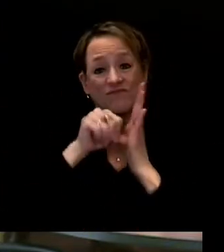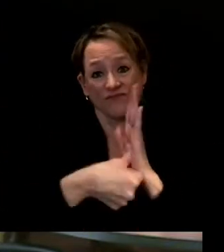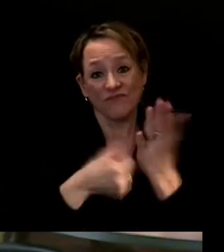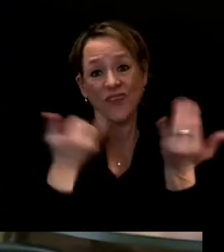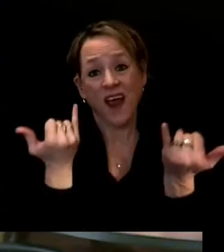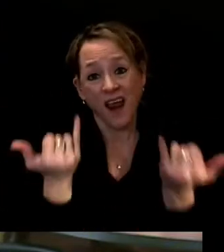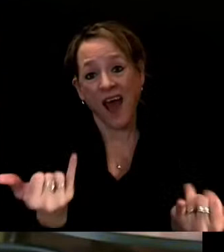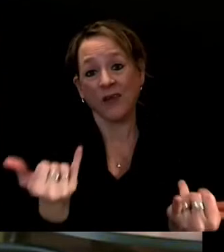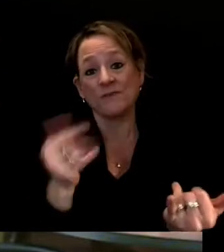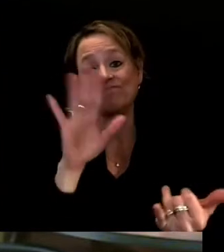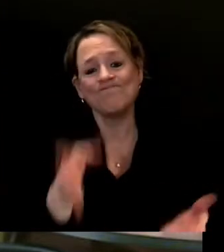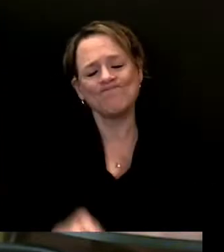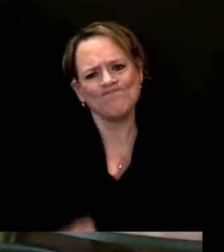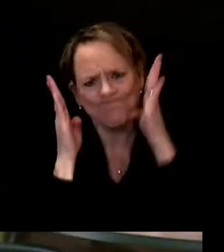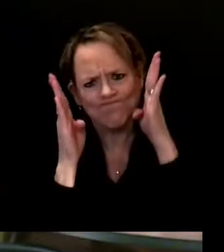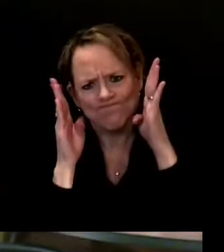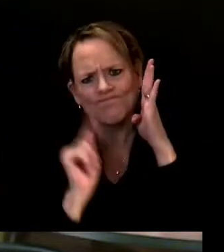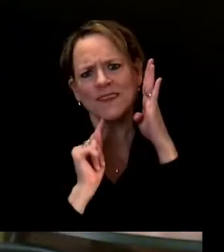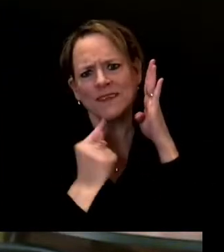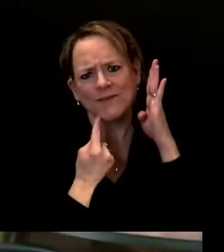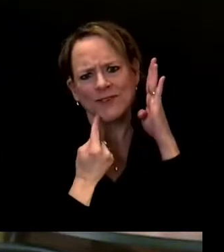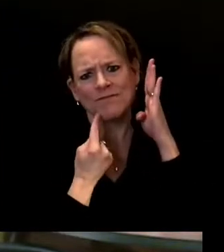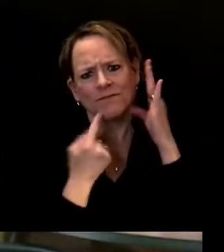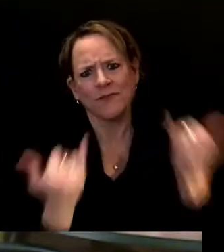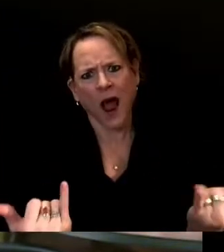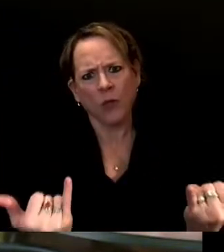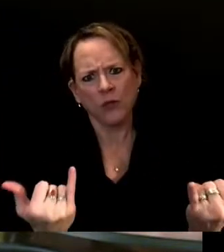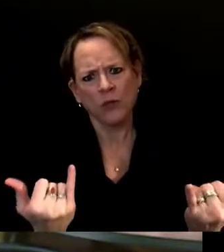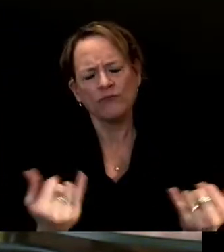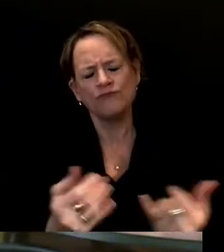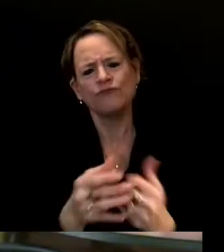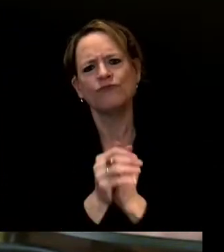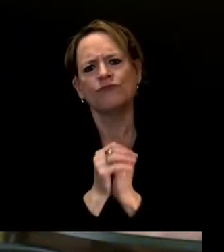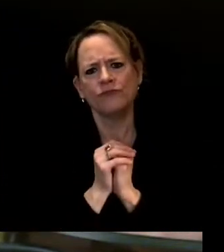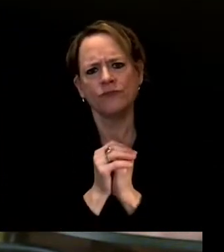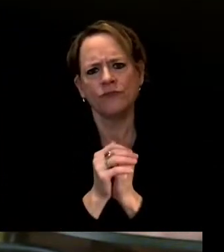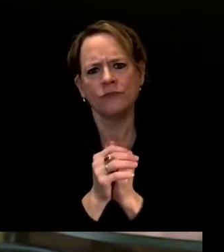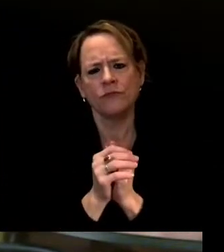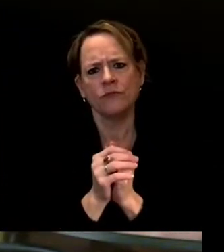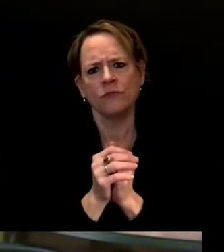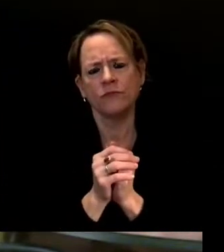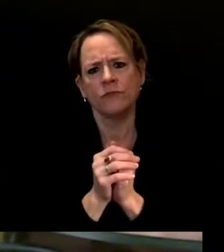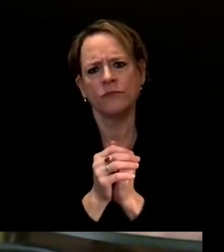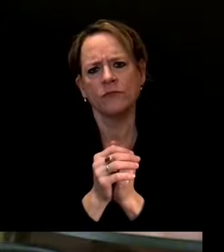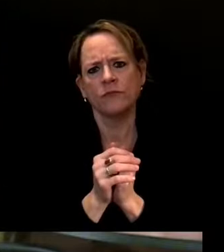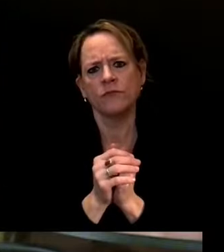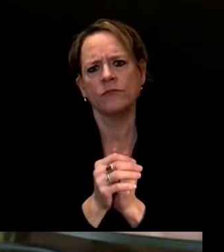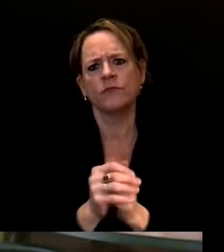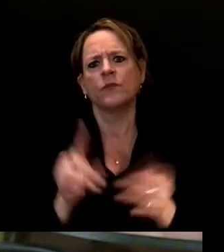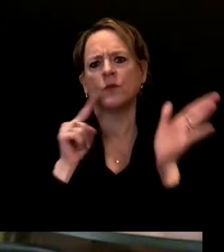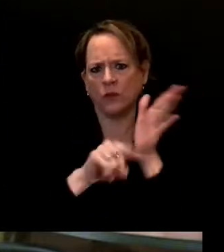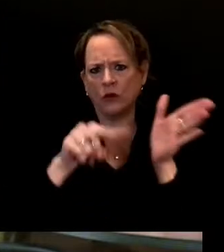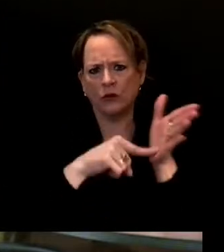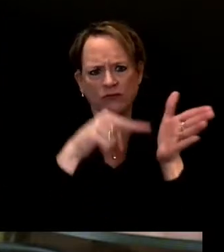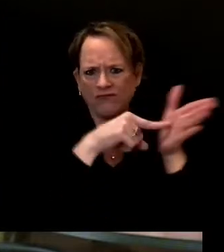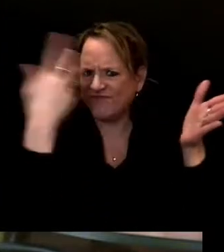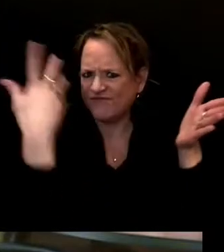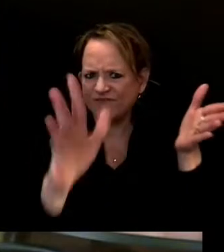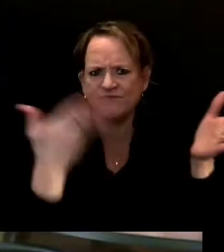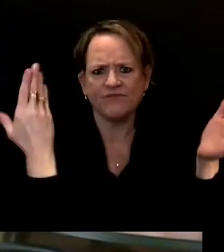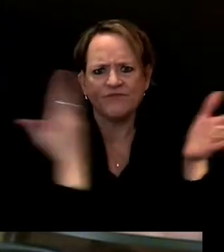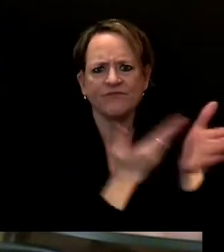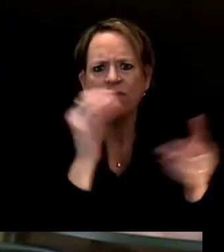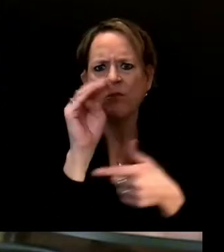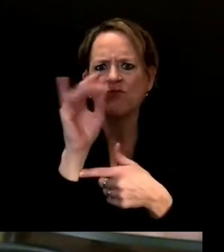different place. Although the good news is that early research is showing Omicron to be less severe than earlier strains